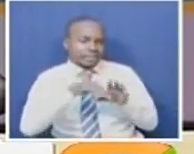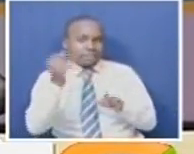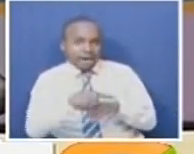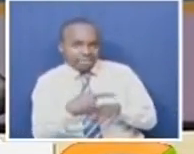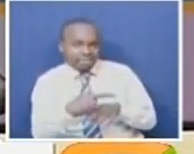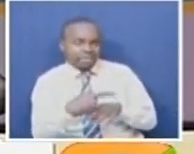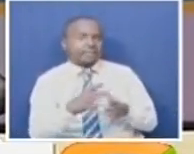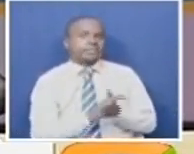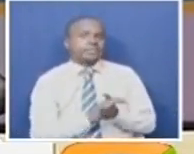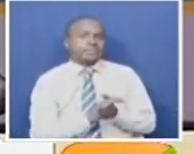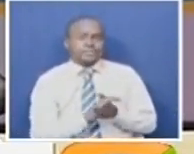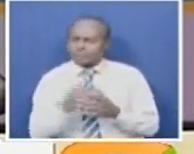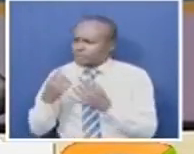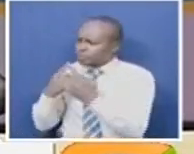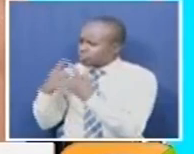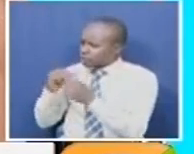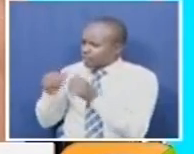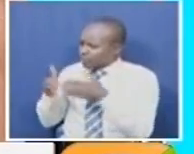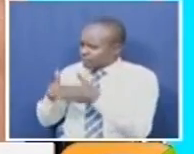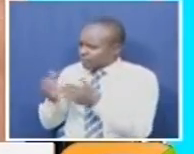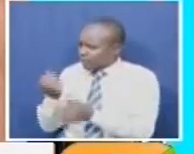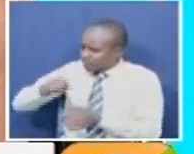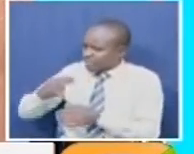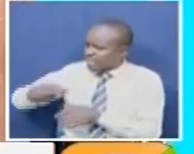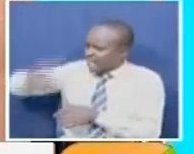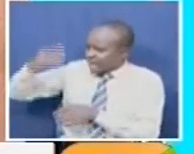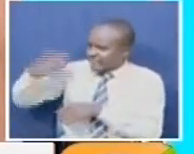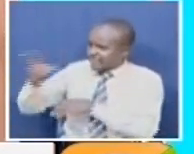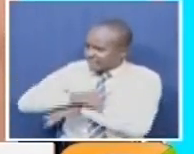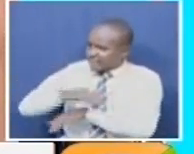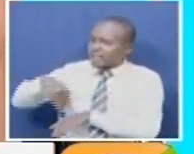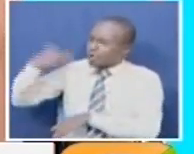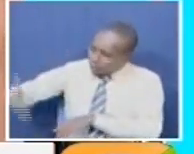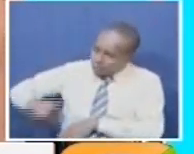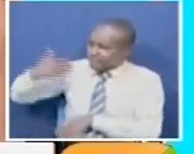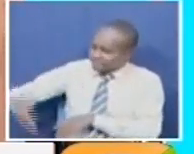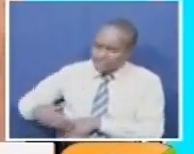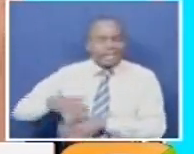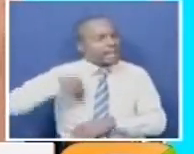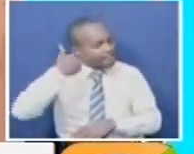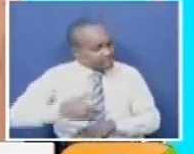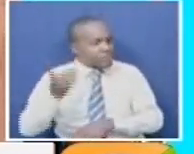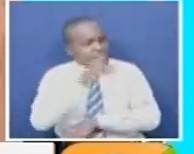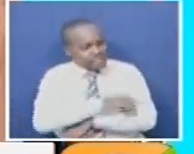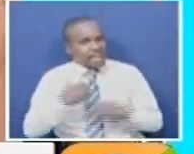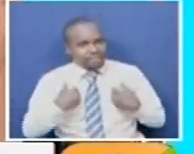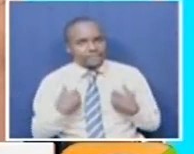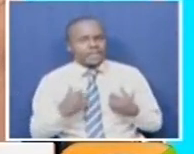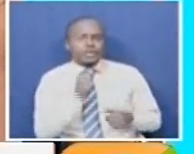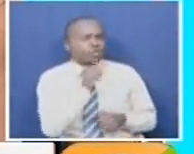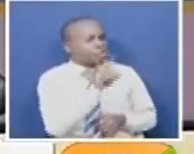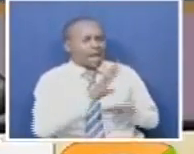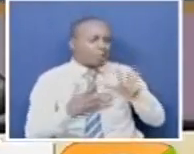a bit less. You talked about sexual abuse being the highest per day. There's always a case every of a child day. That has been abused. Not one,